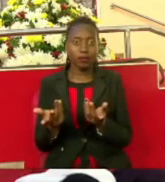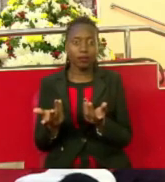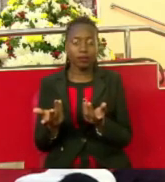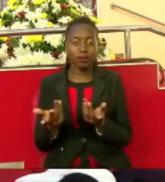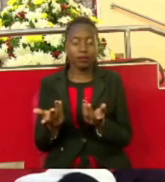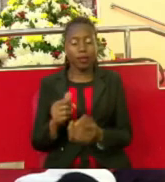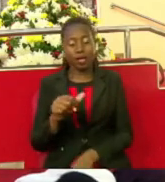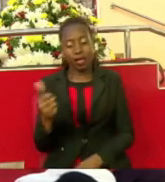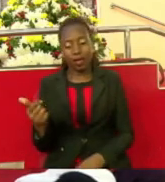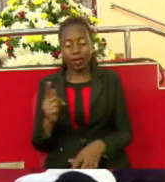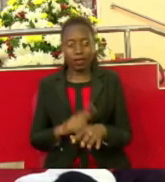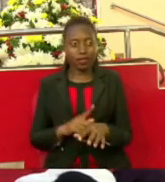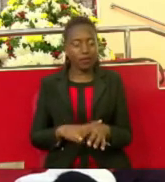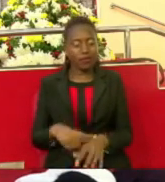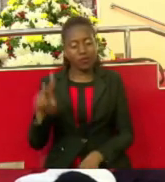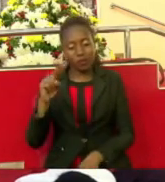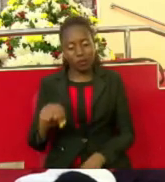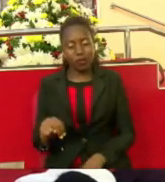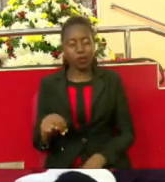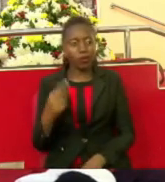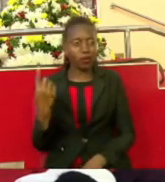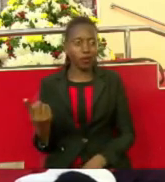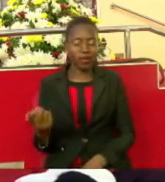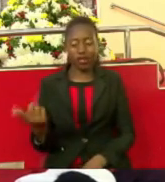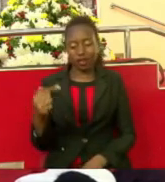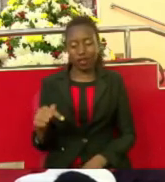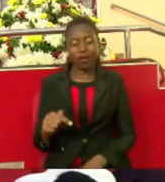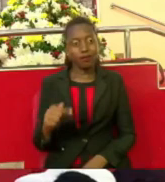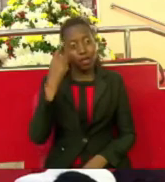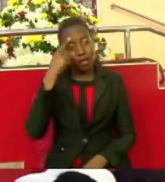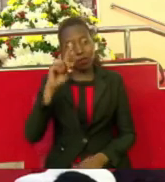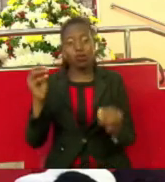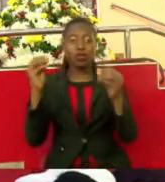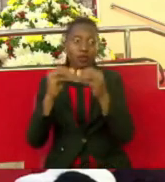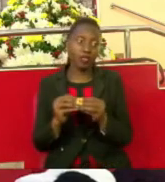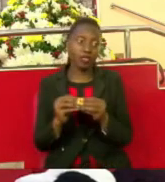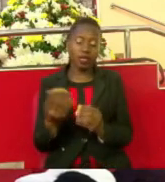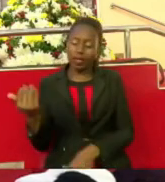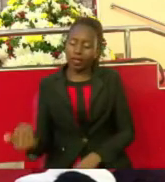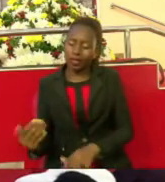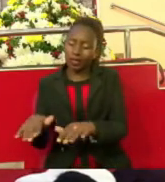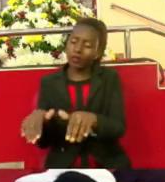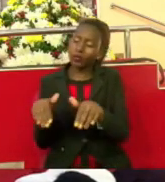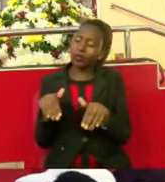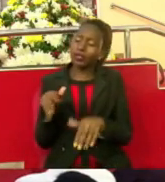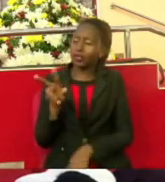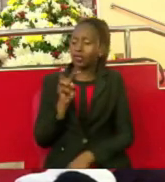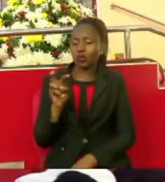Another times, nobody appears and the child is left waiting to see their mom or their dad.